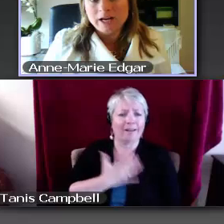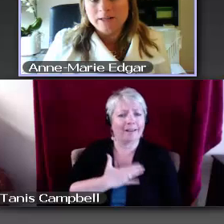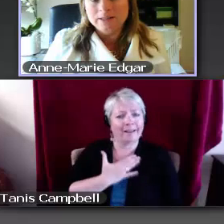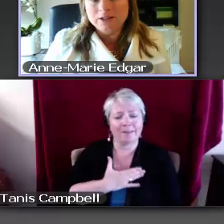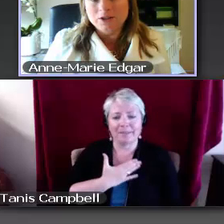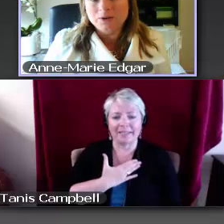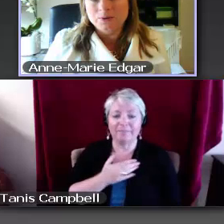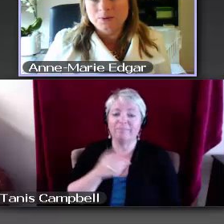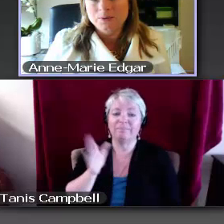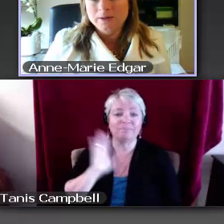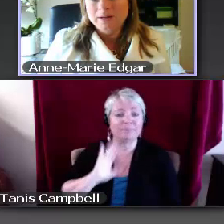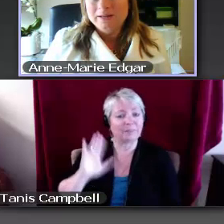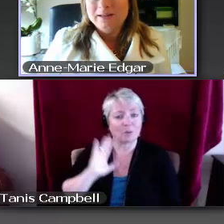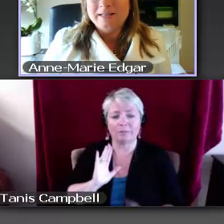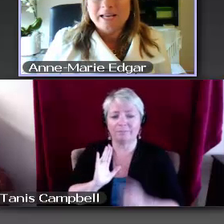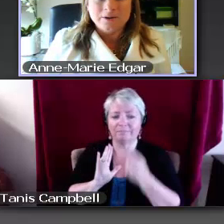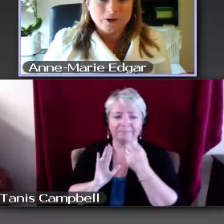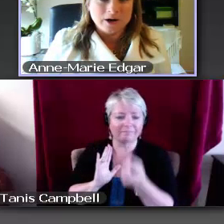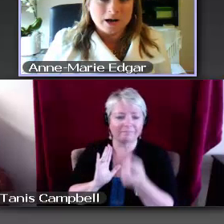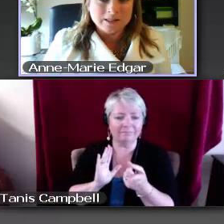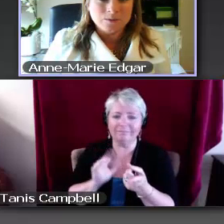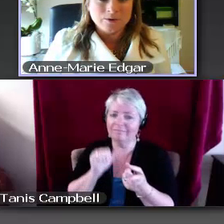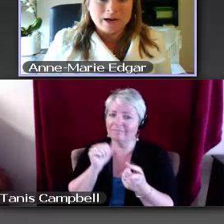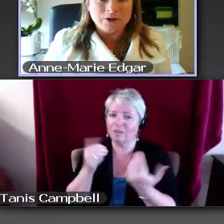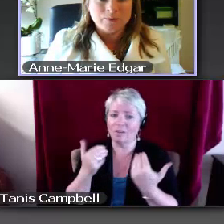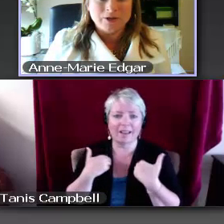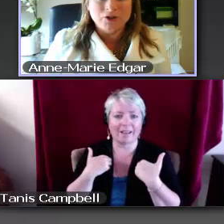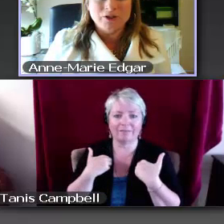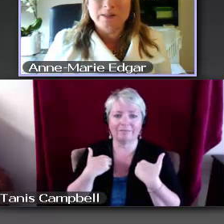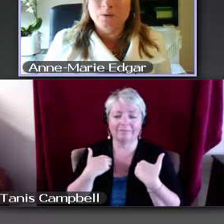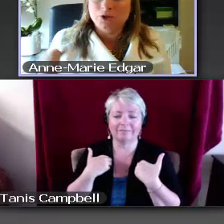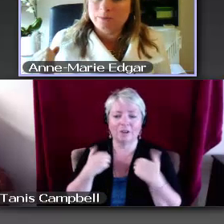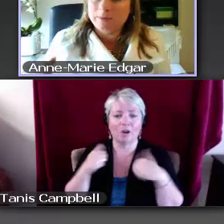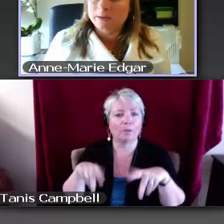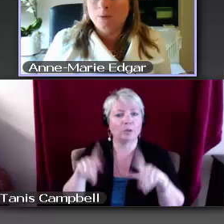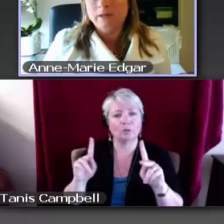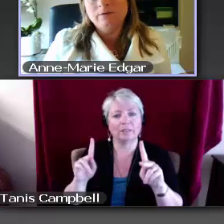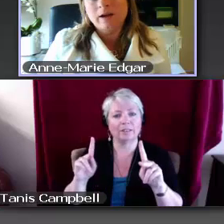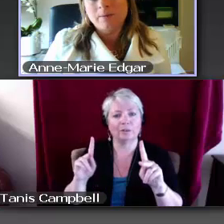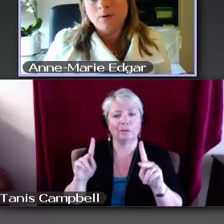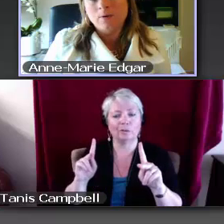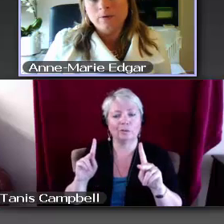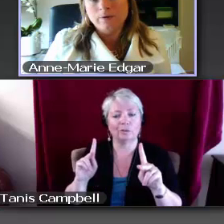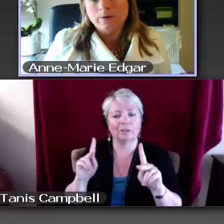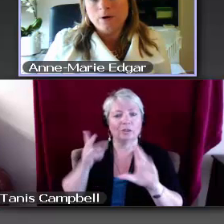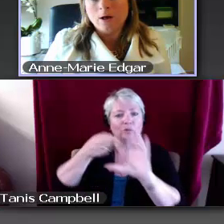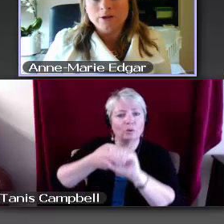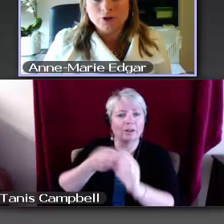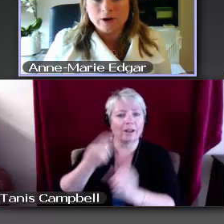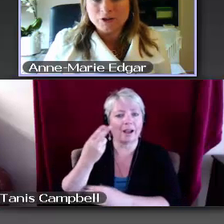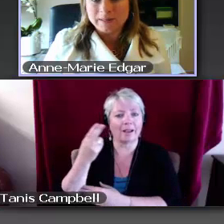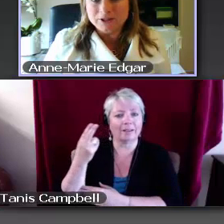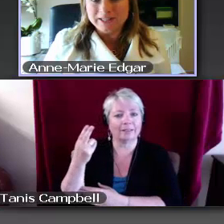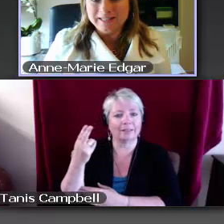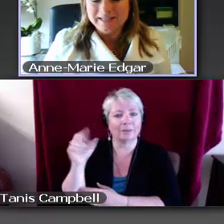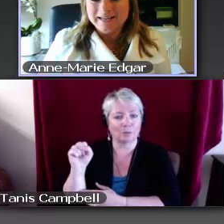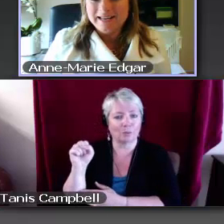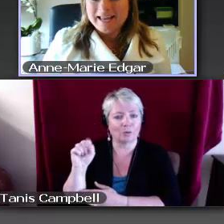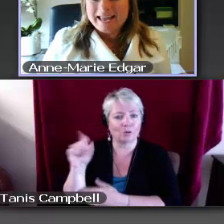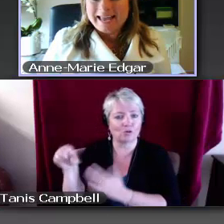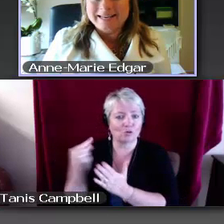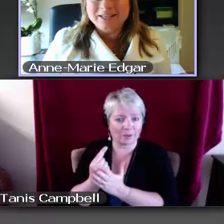had a chance to attend her high school graduation, so she made a point of coming over for the college